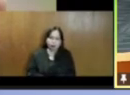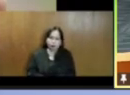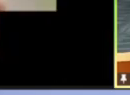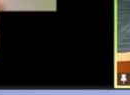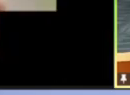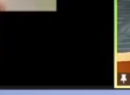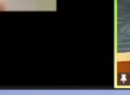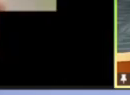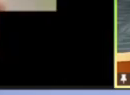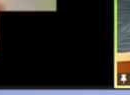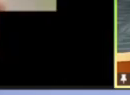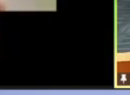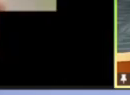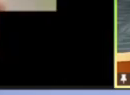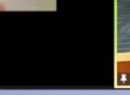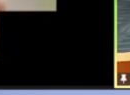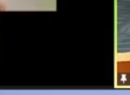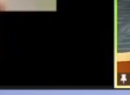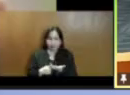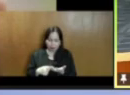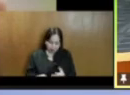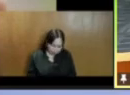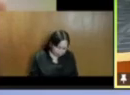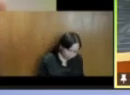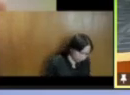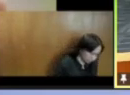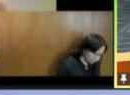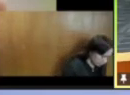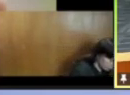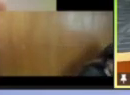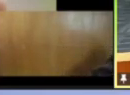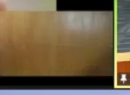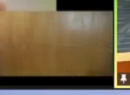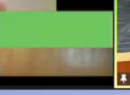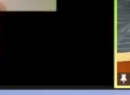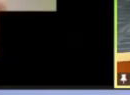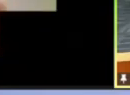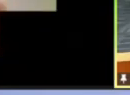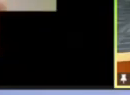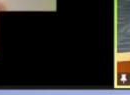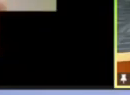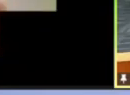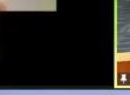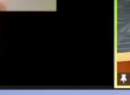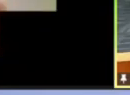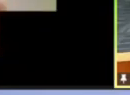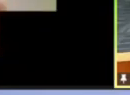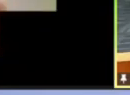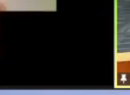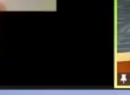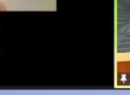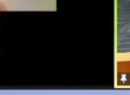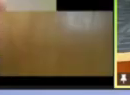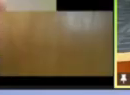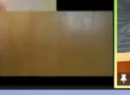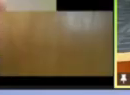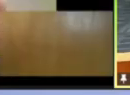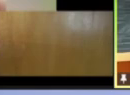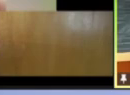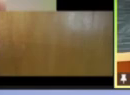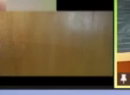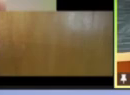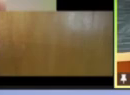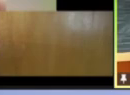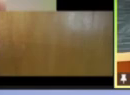the discussion. This one fleshes it out even more. We'll entertain questions from the crowd, from the audience, but first